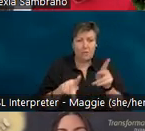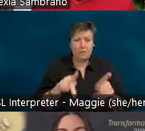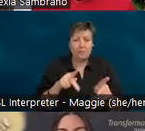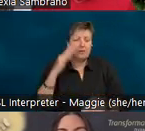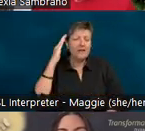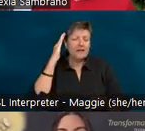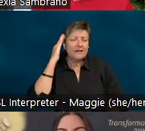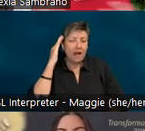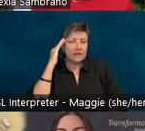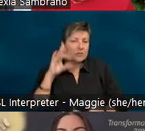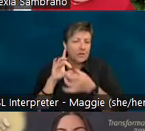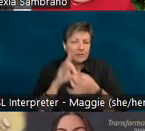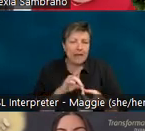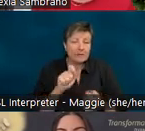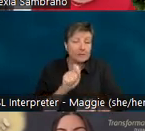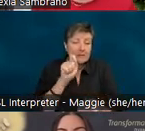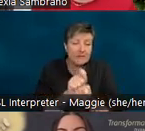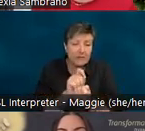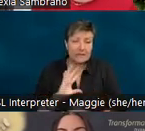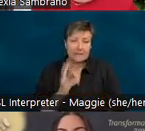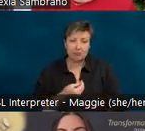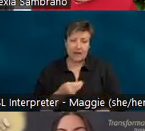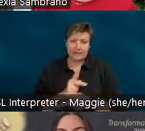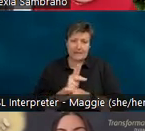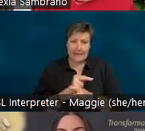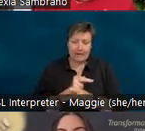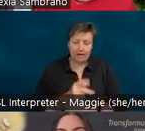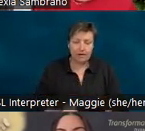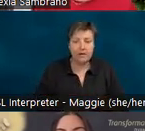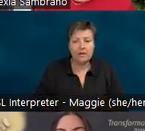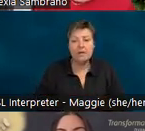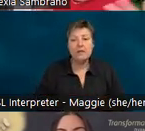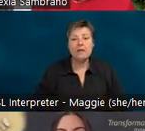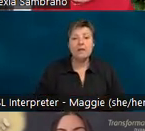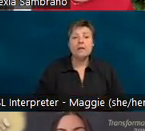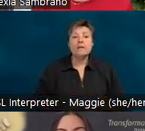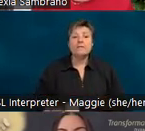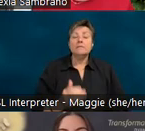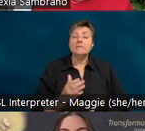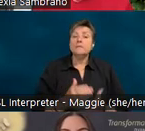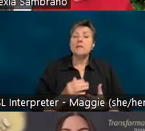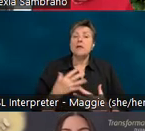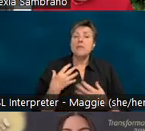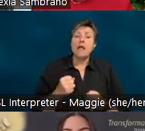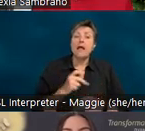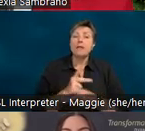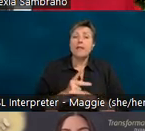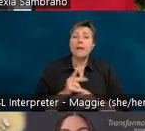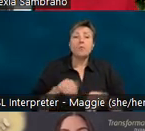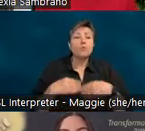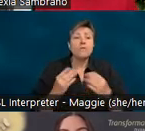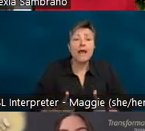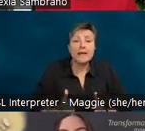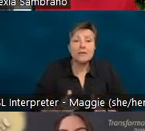trans-specific healthcare. So nearly 1 in 3 trans folks say a doctor or other healthcare providers have refused to see them because of their actual or